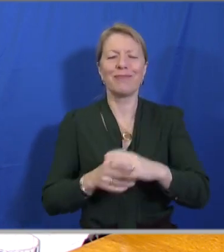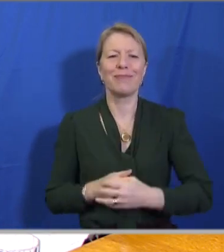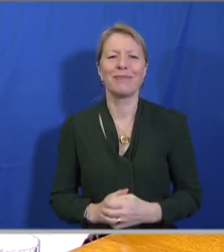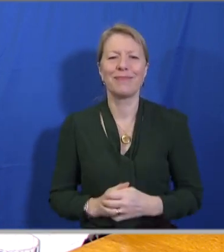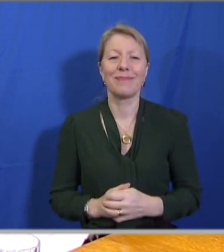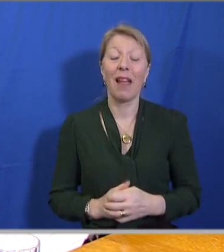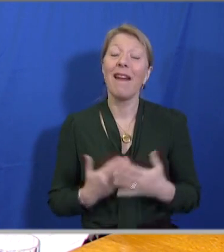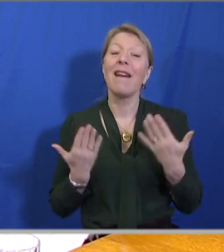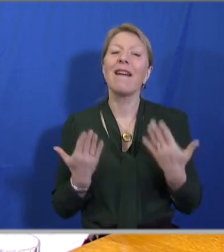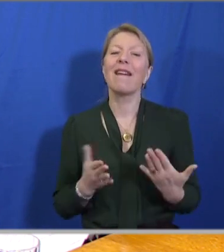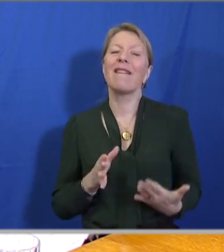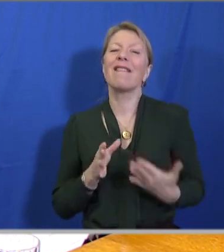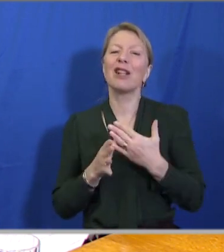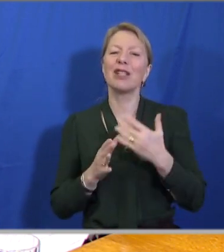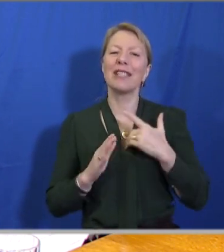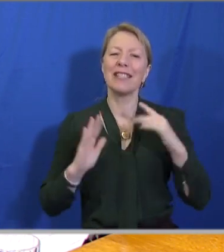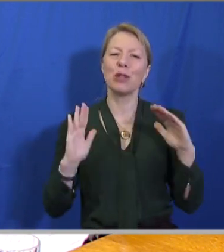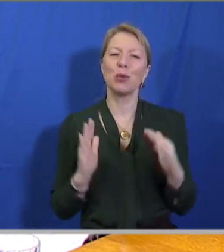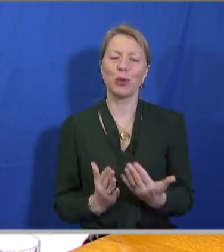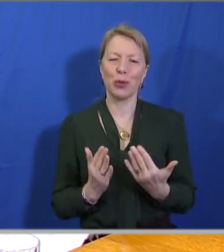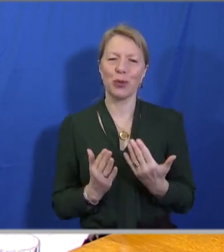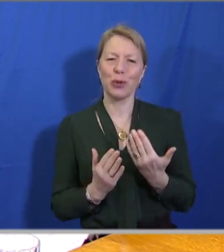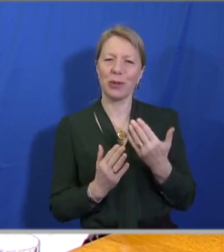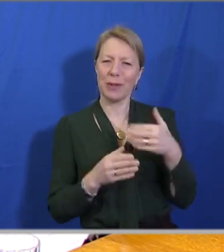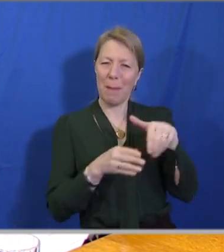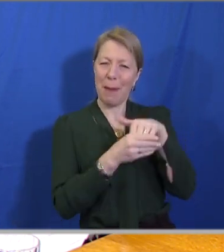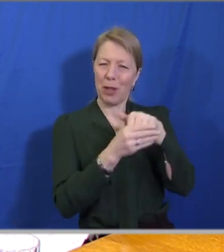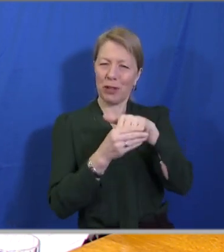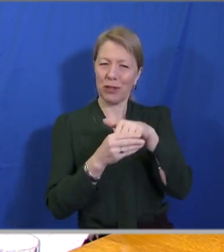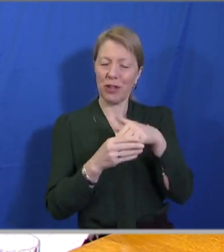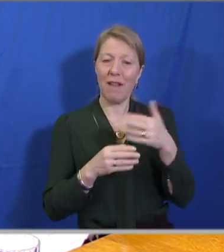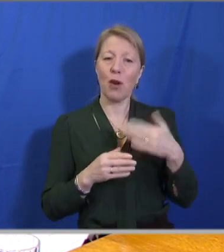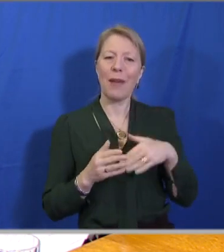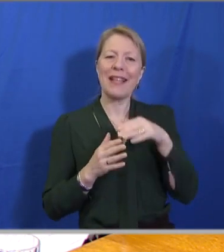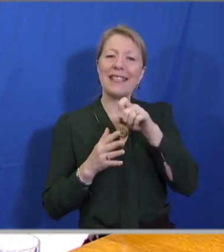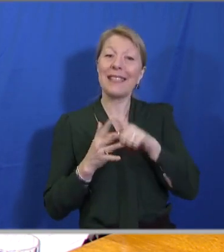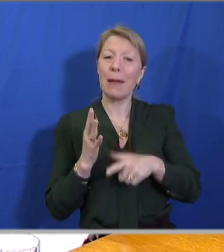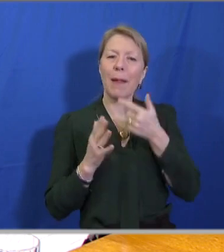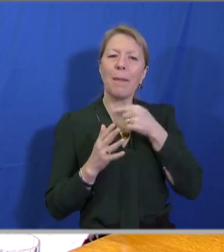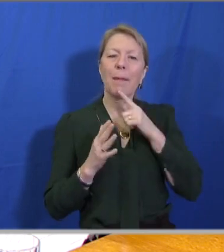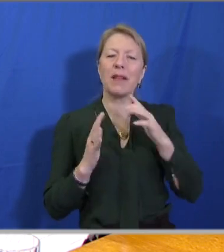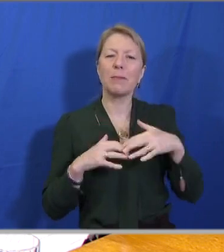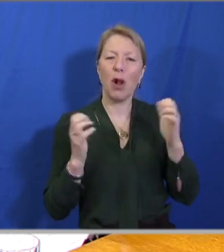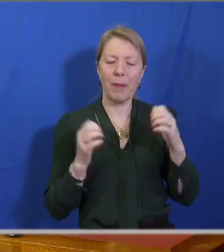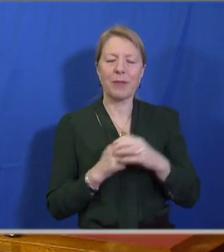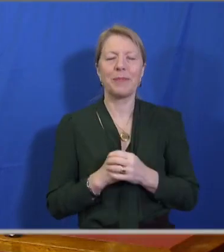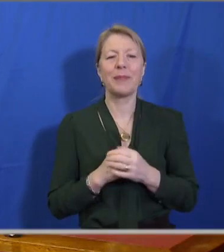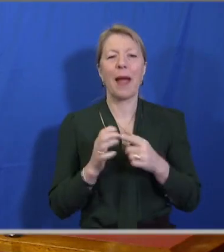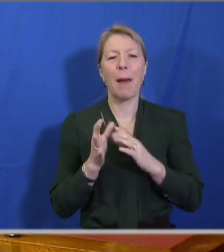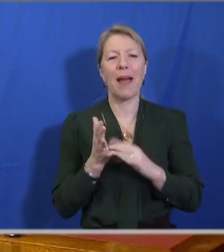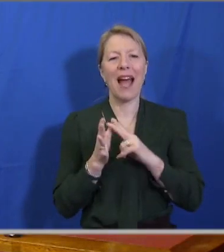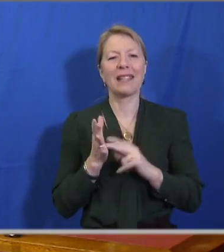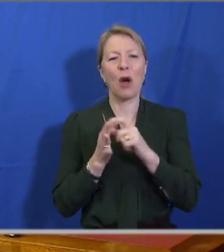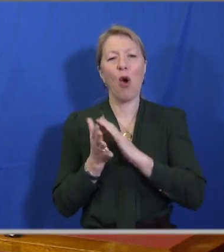first of all introduce the members that we have with us from the Disabled People's Parliament. We have Amanda Paul, David